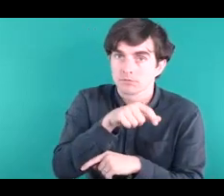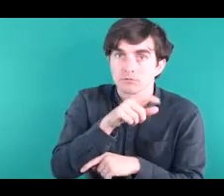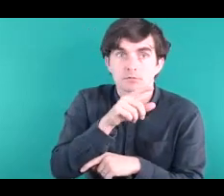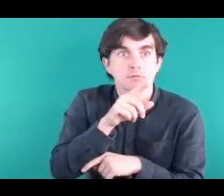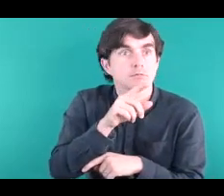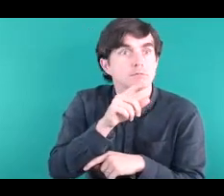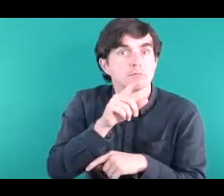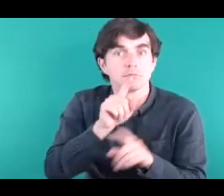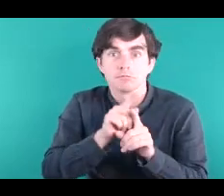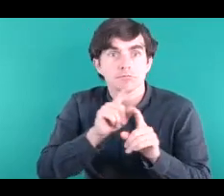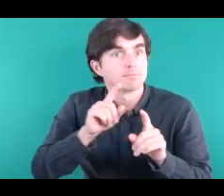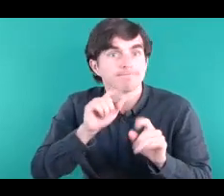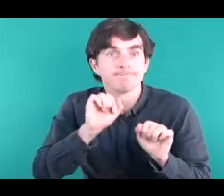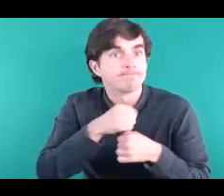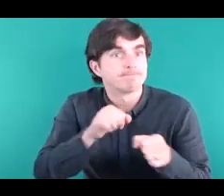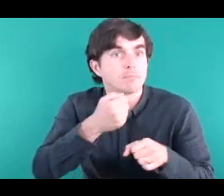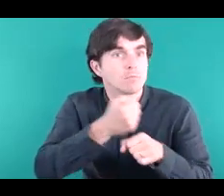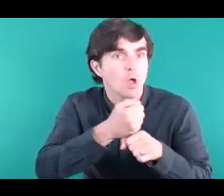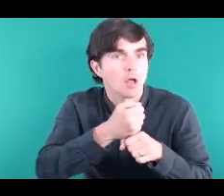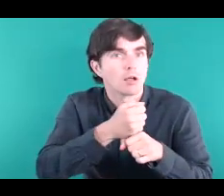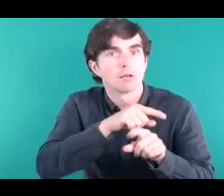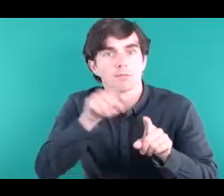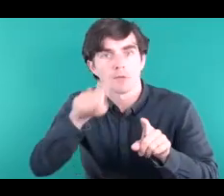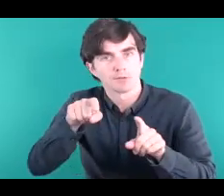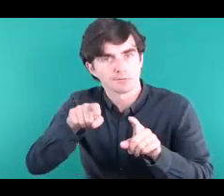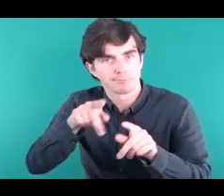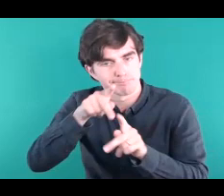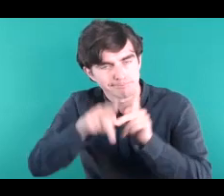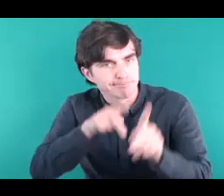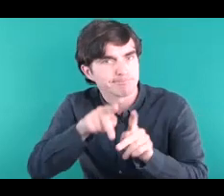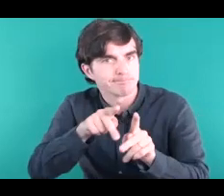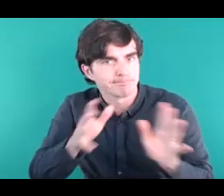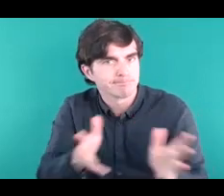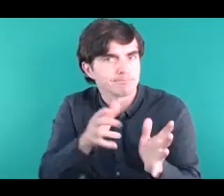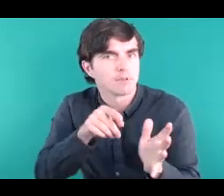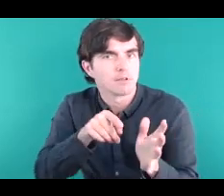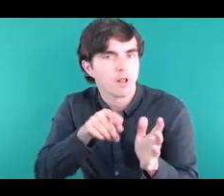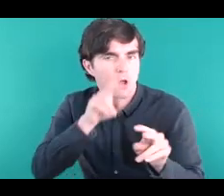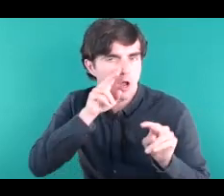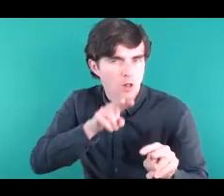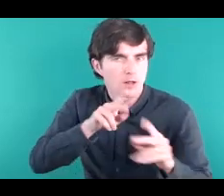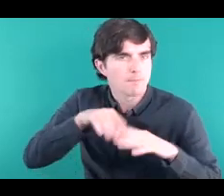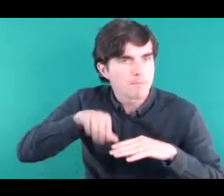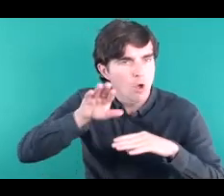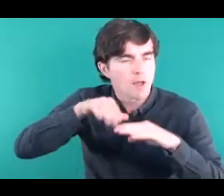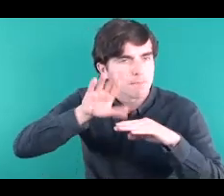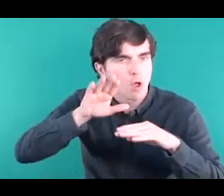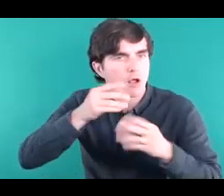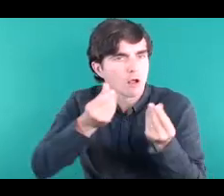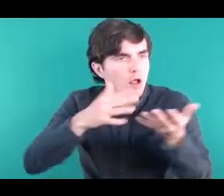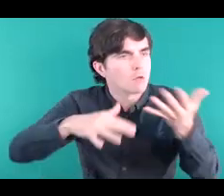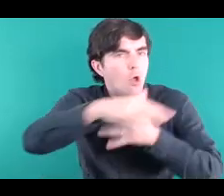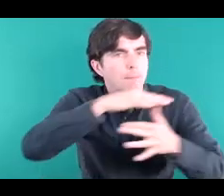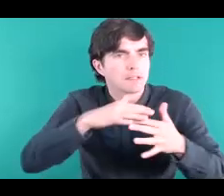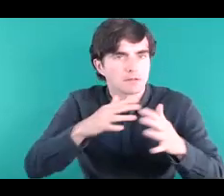the targeting criteria, I spoke about this, but most importantly, when we talk about the targeting criteria and the disability